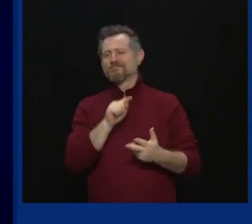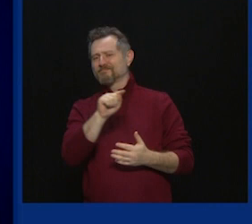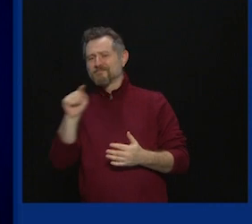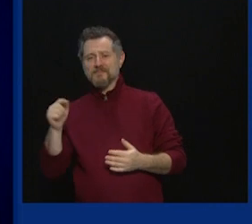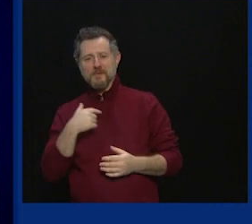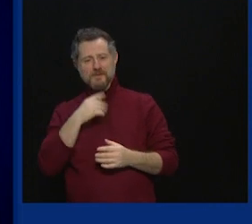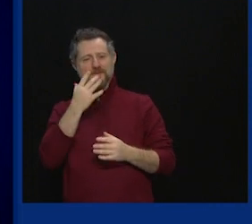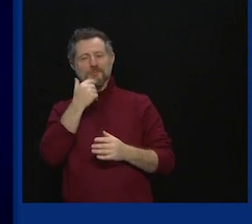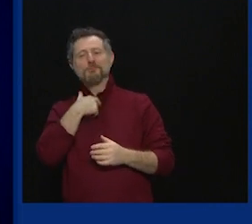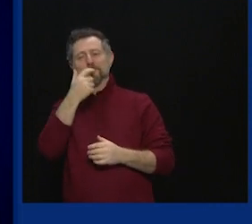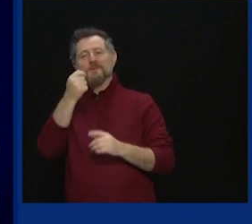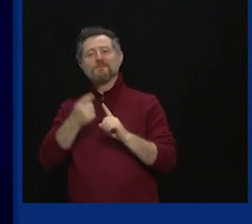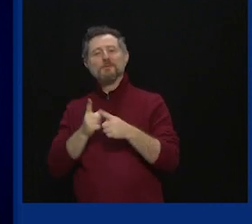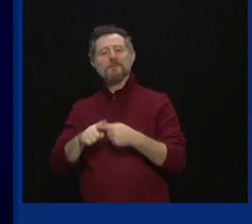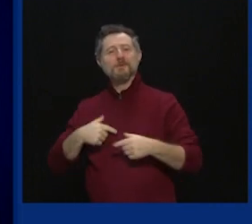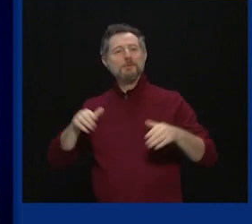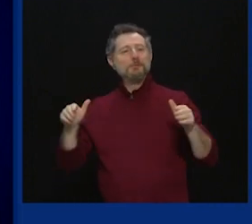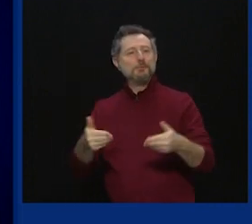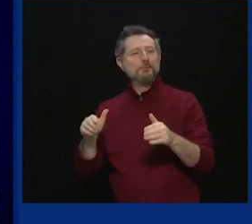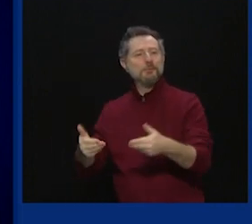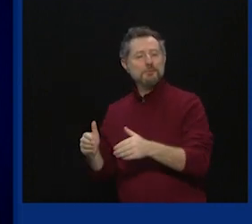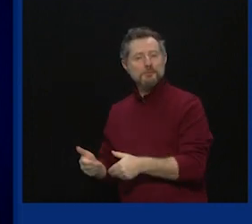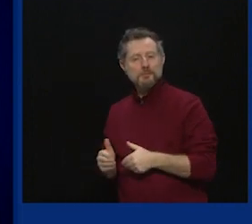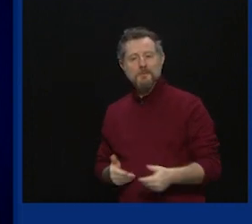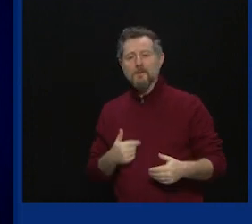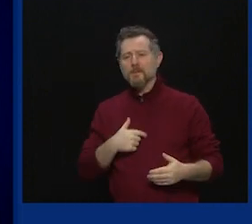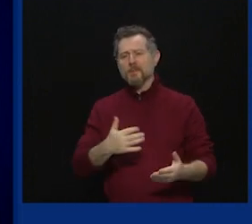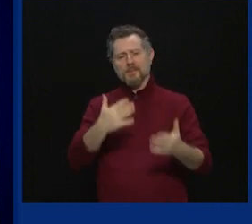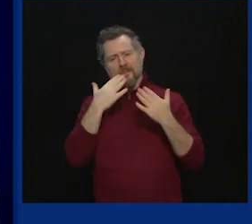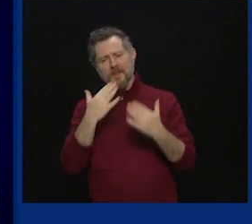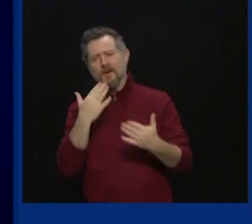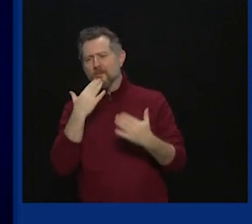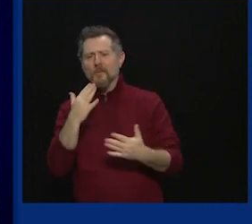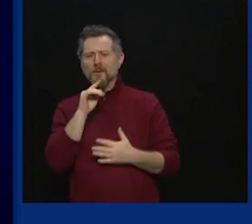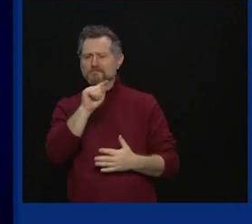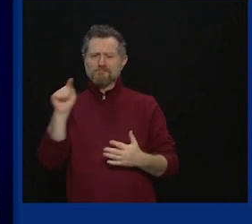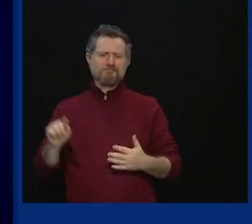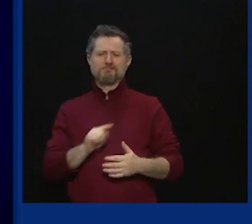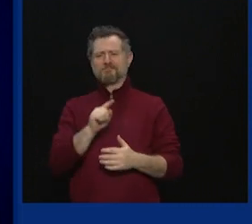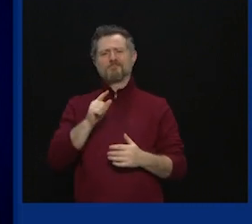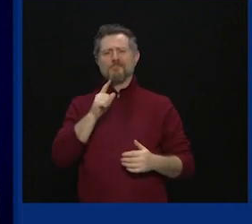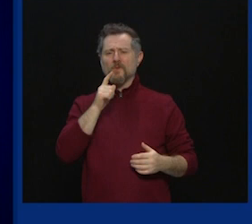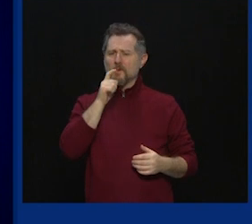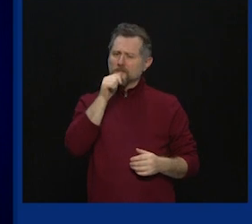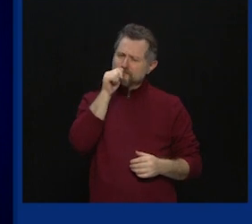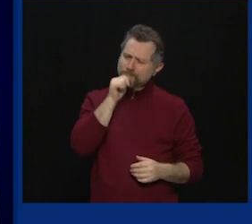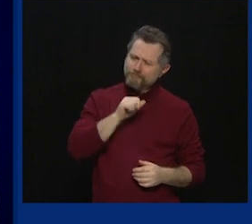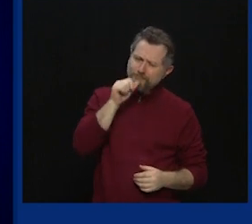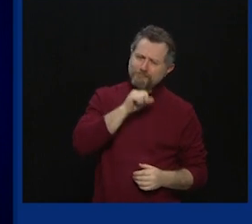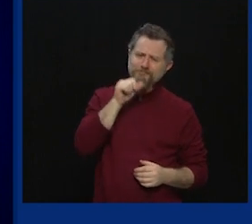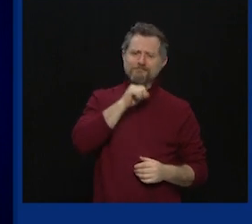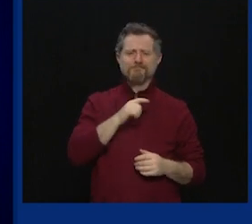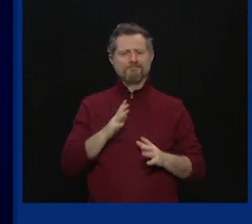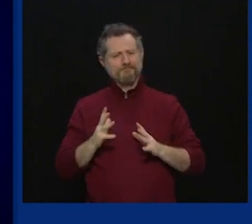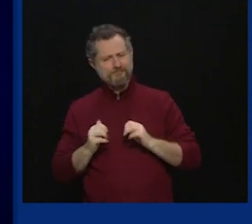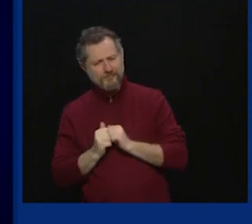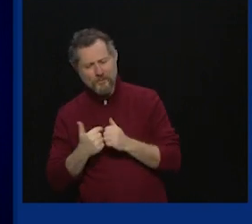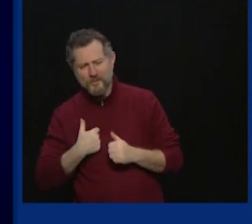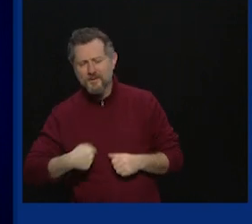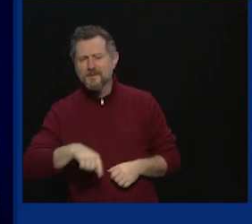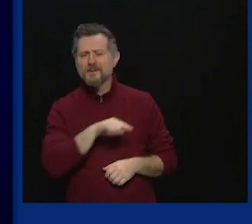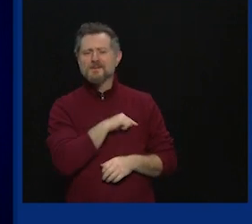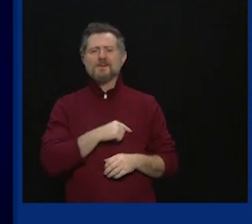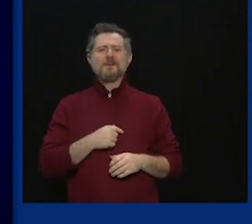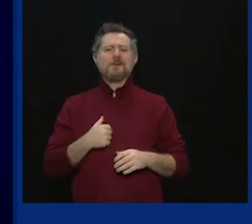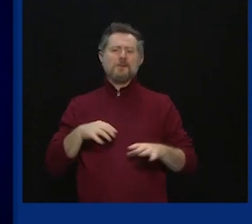have. I thank you from the bottom of my heart for hanging in there with us and doing the right thing to protect